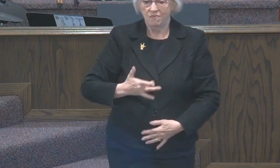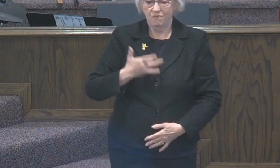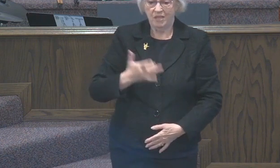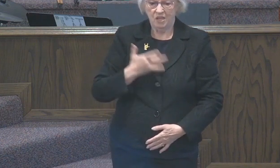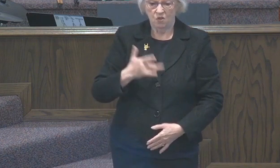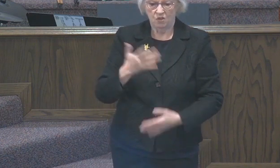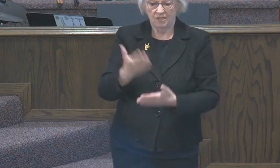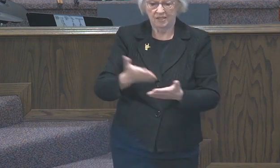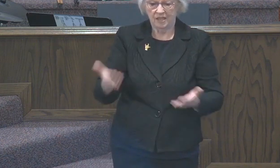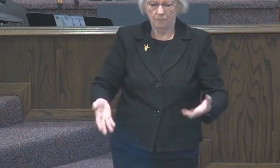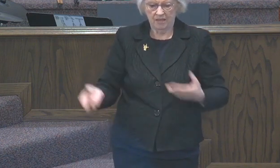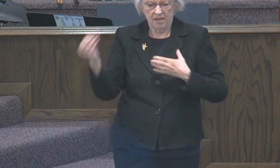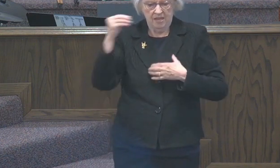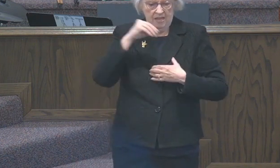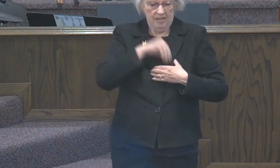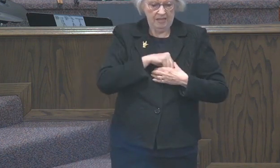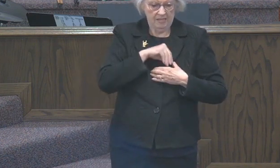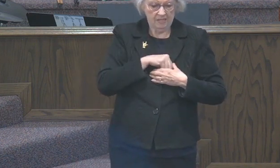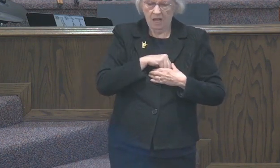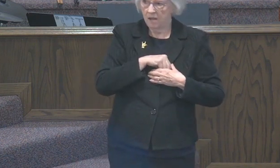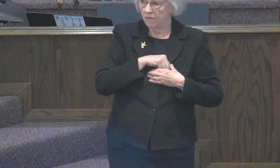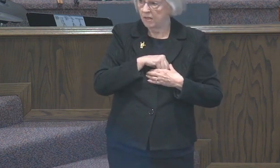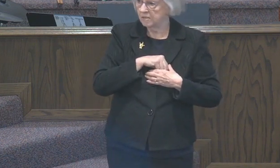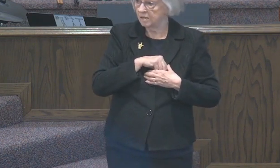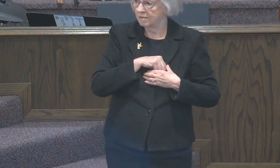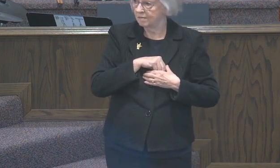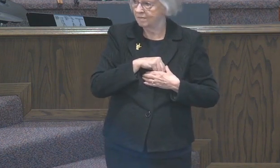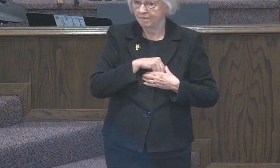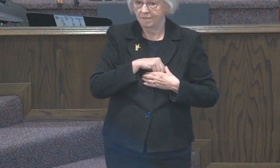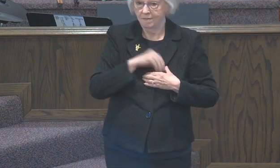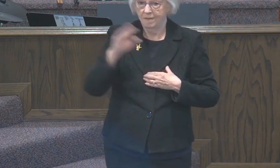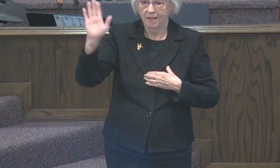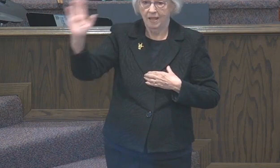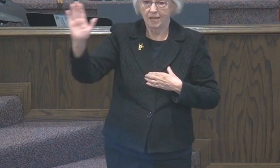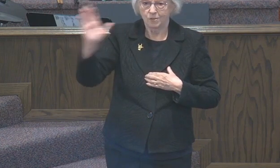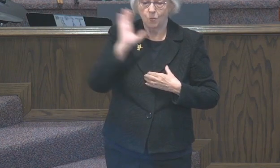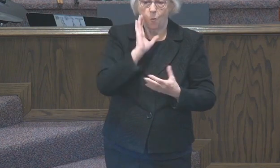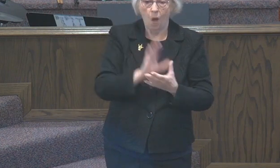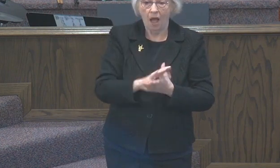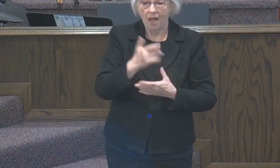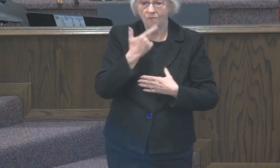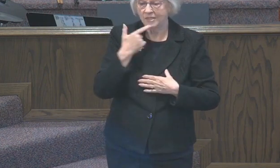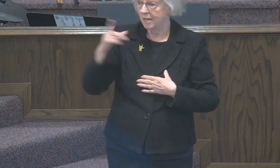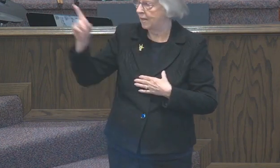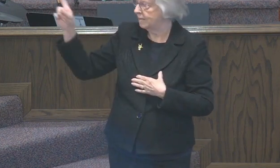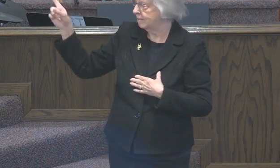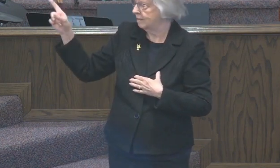gut. And whenever my wife says that to me, I stop